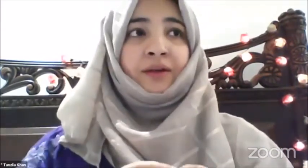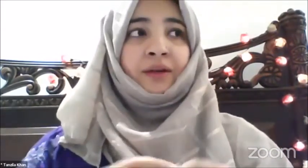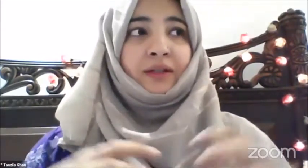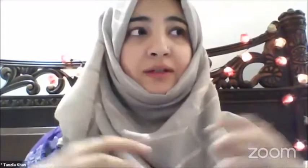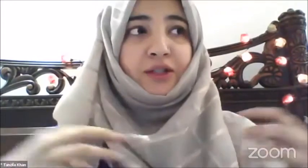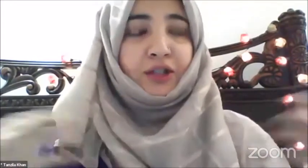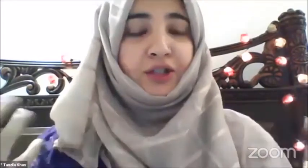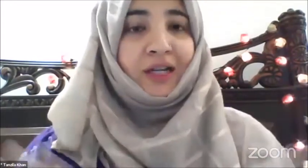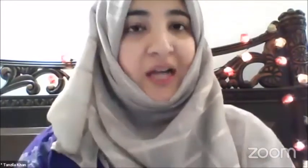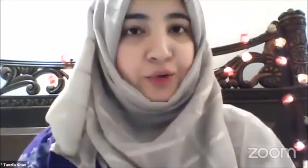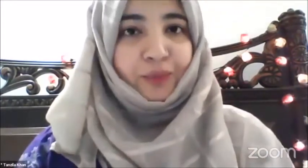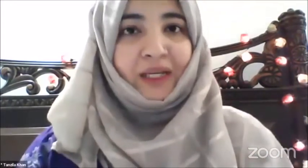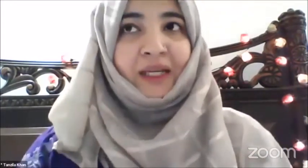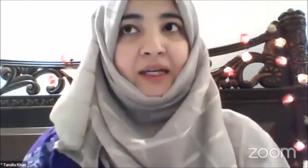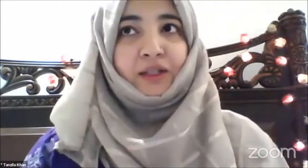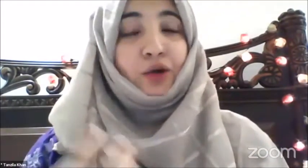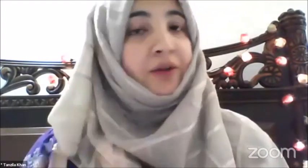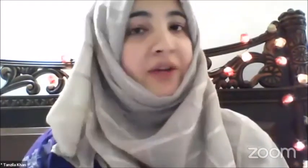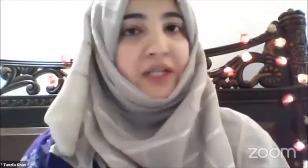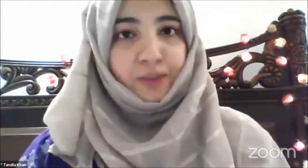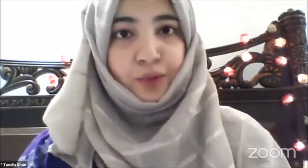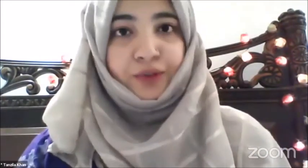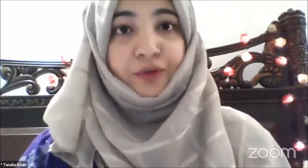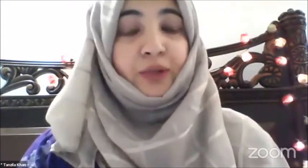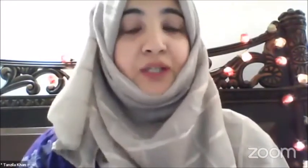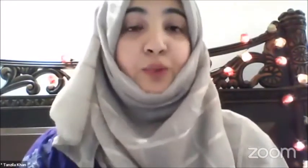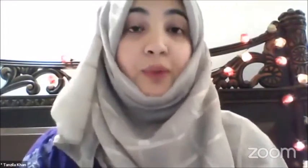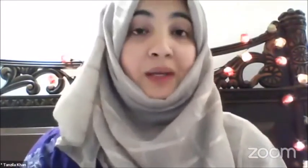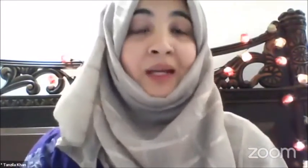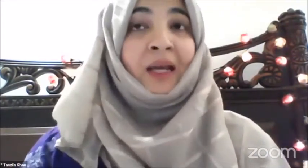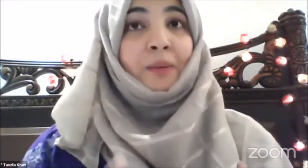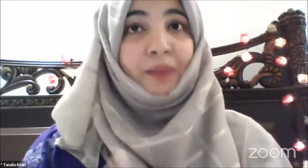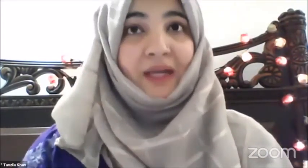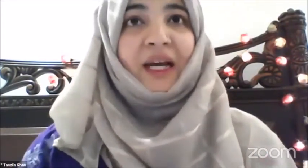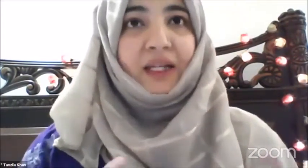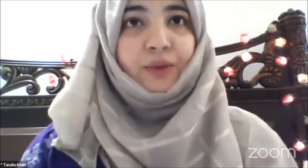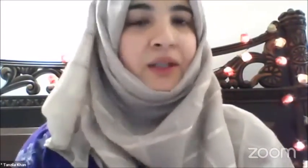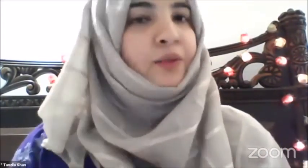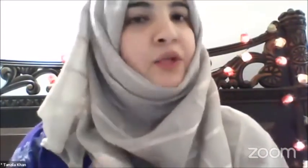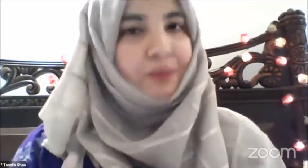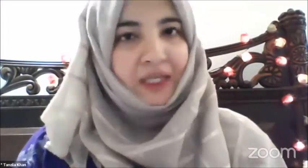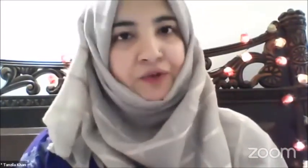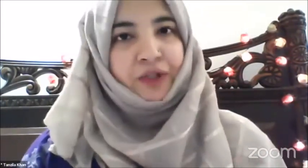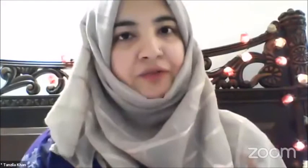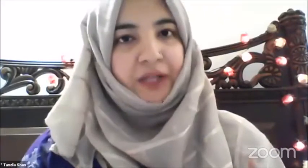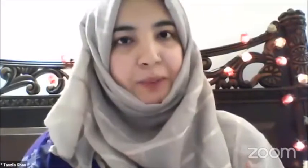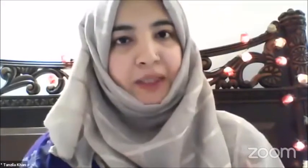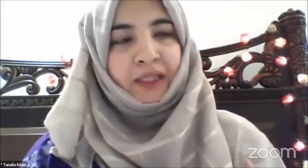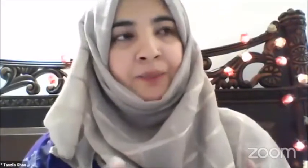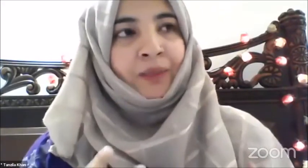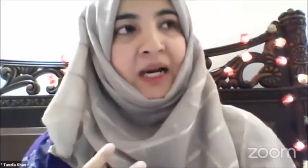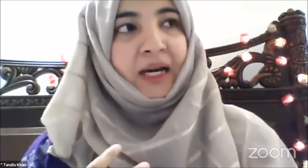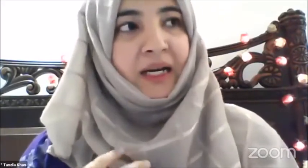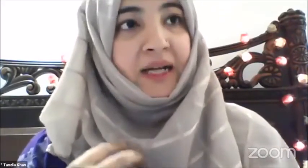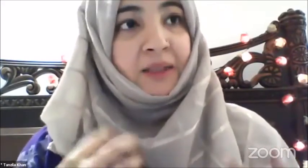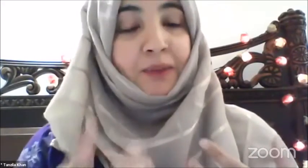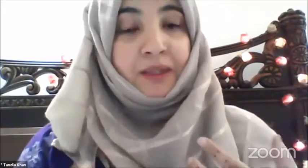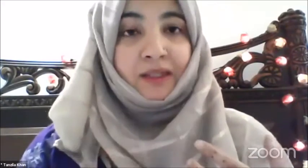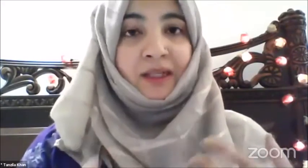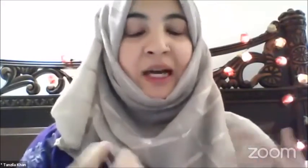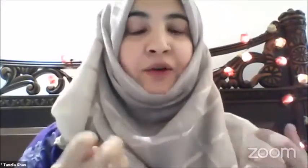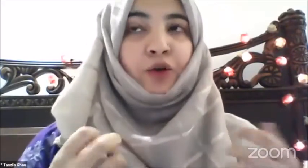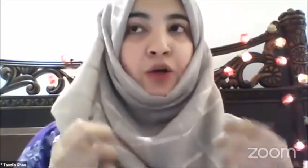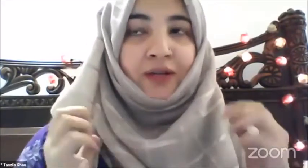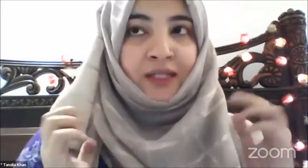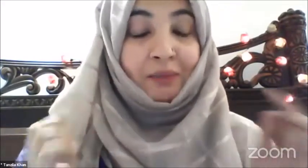the structure around me is not very supportive towards women, but I knew that there was space for development. And as a